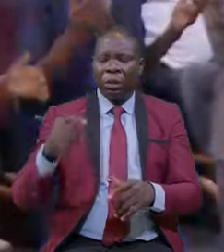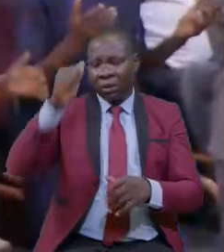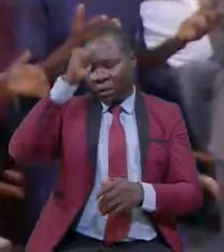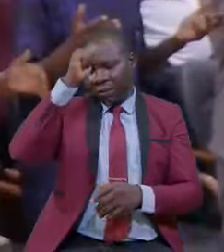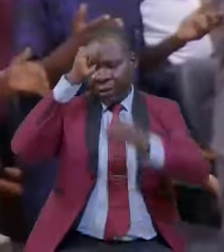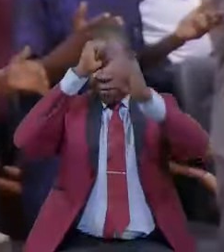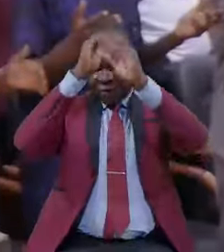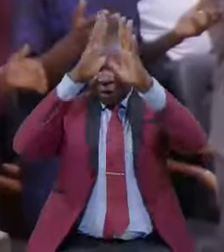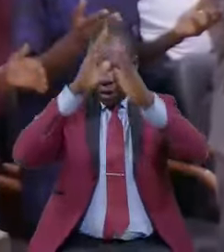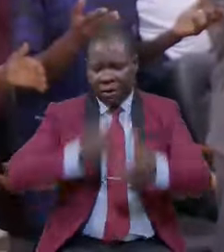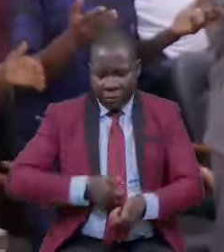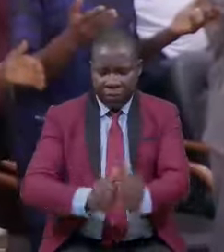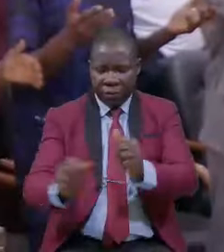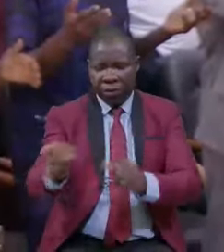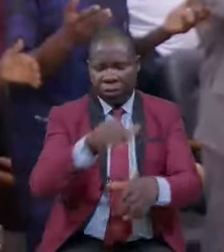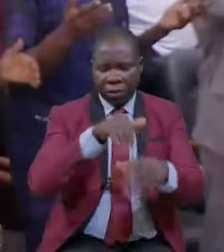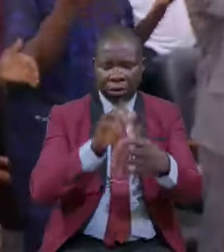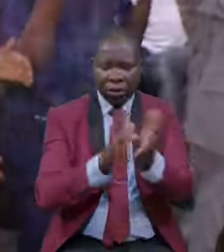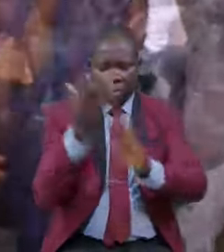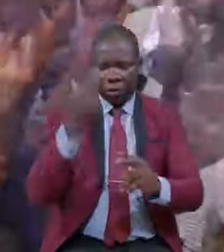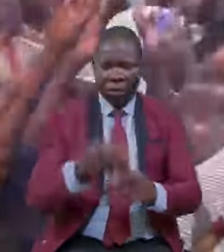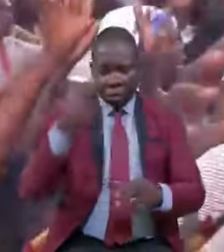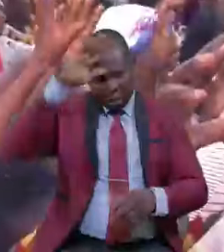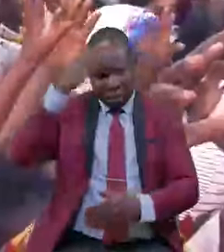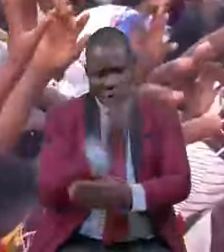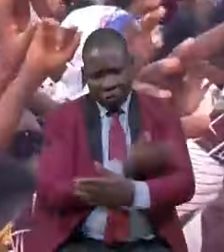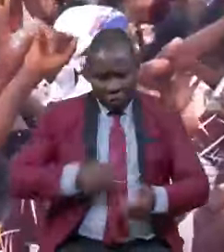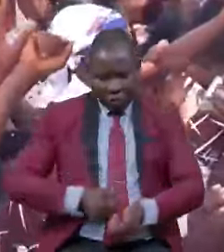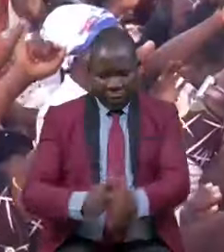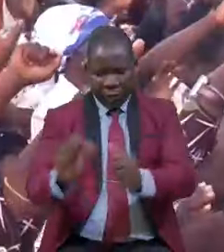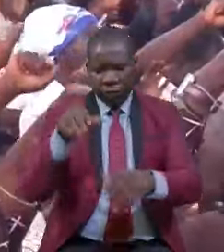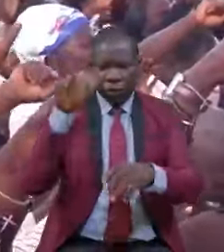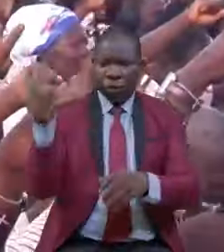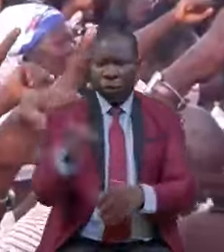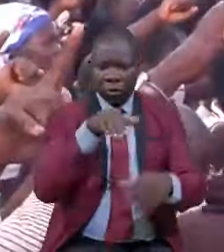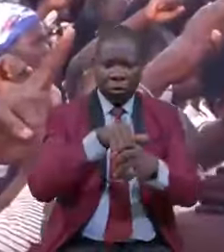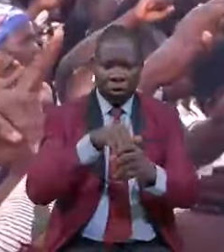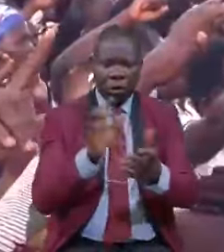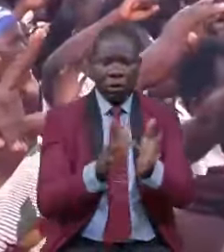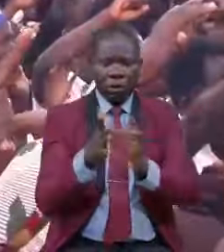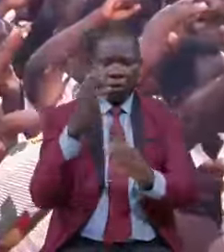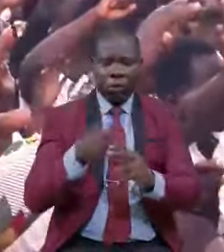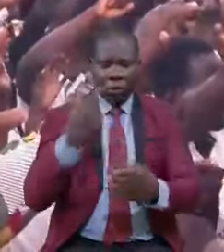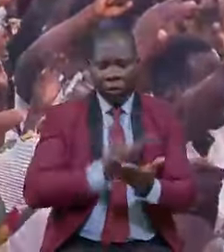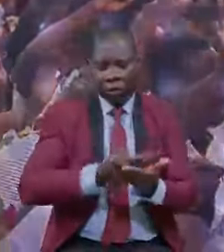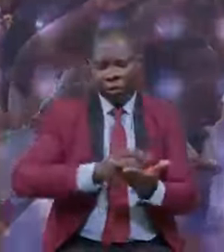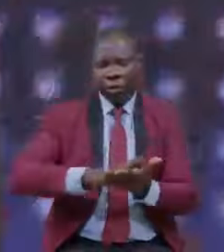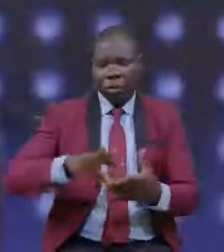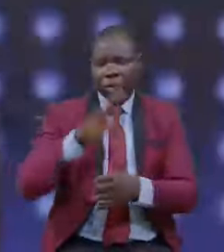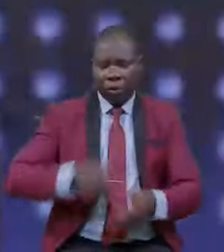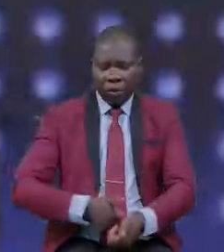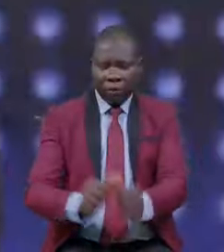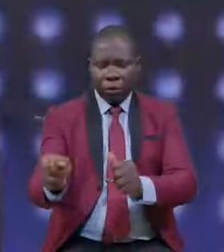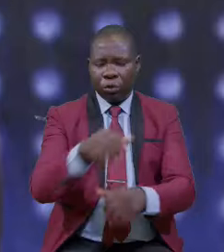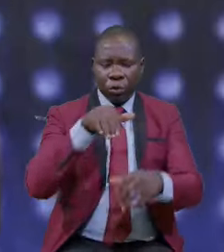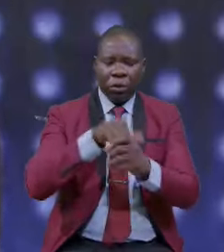you. The Holy Ghost follows you. Go to the field and bring